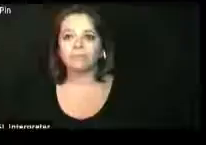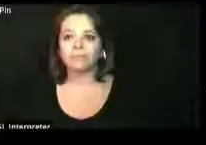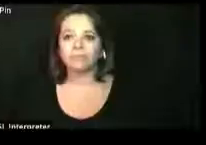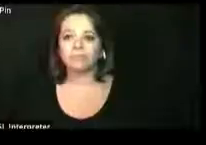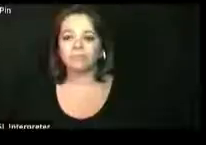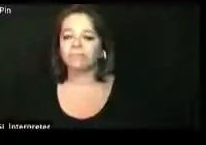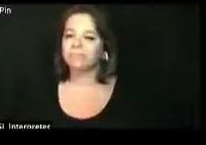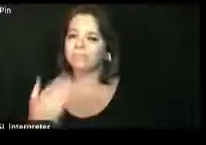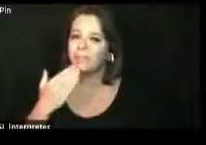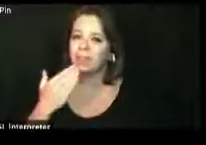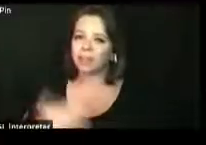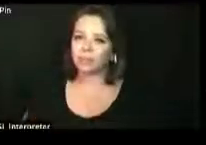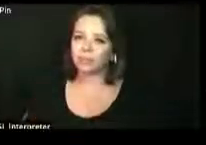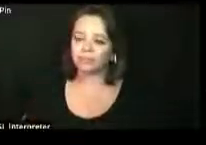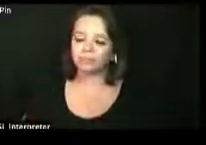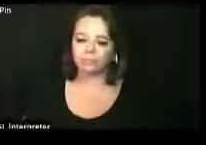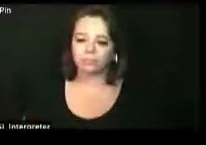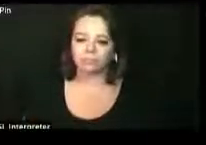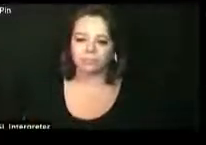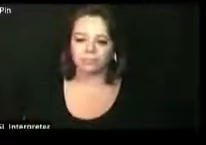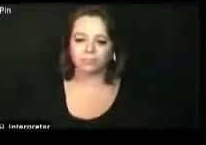Thank you.